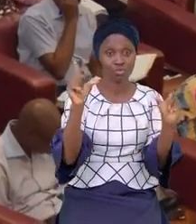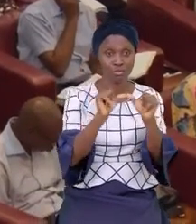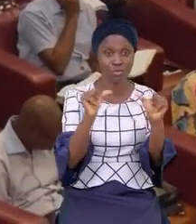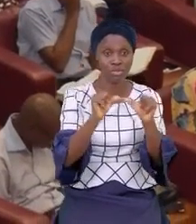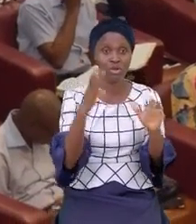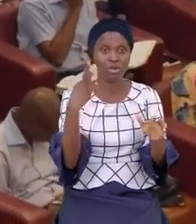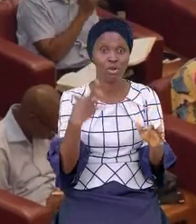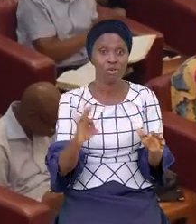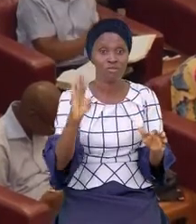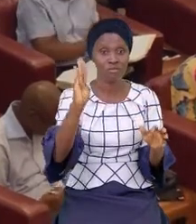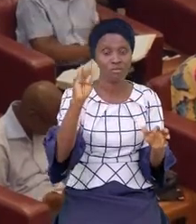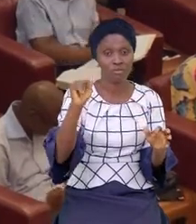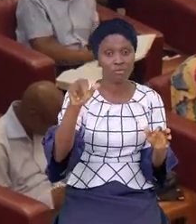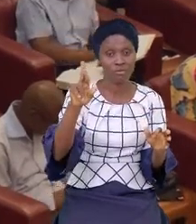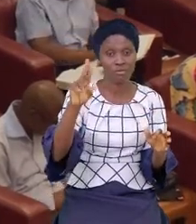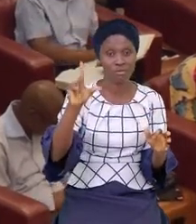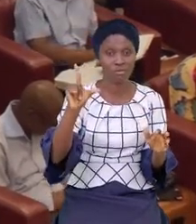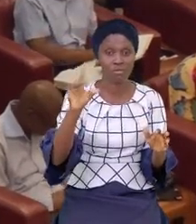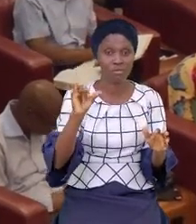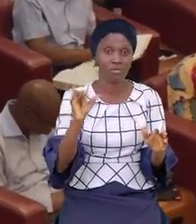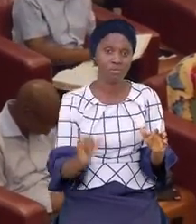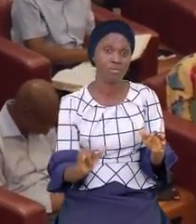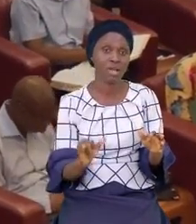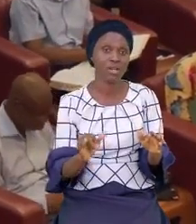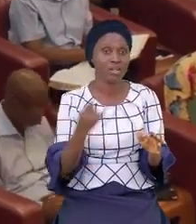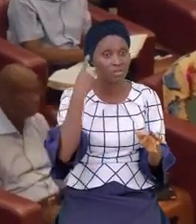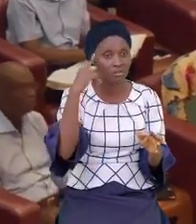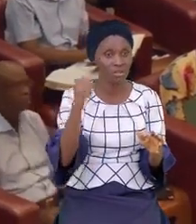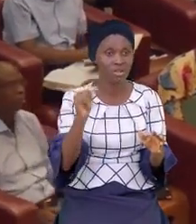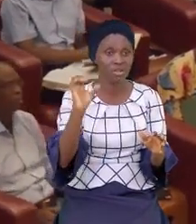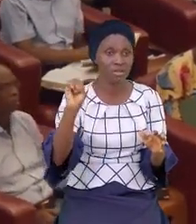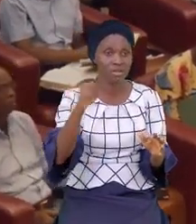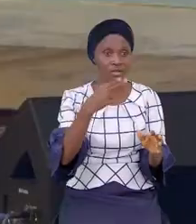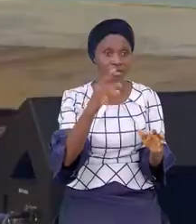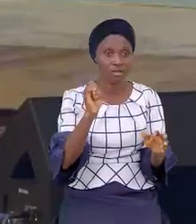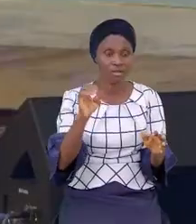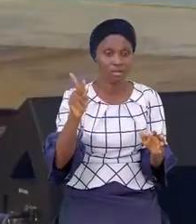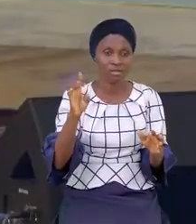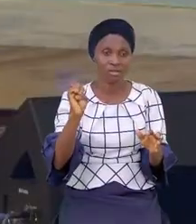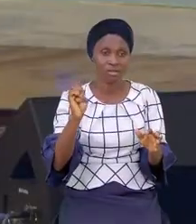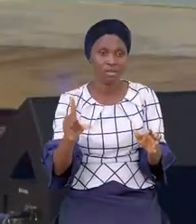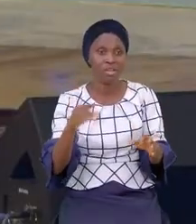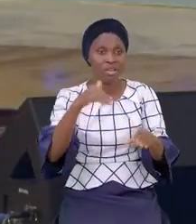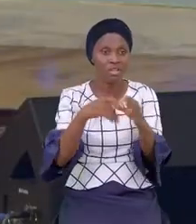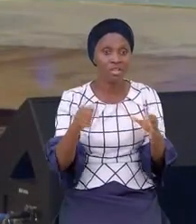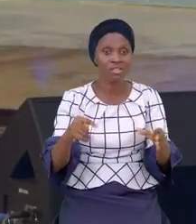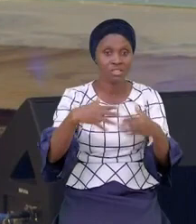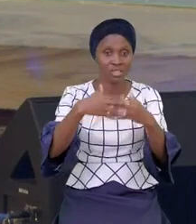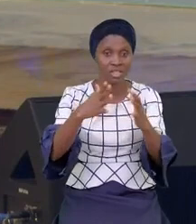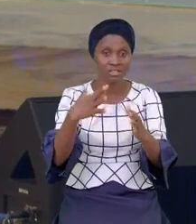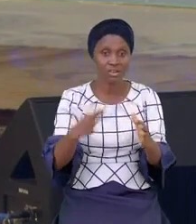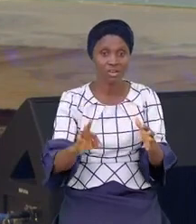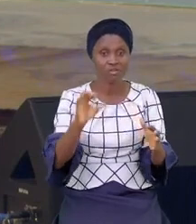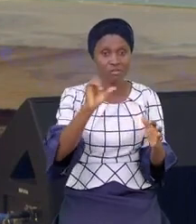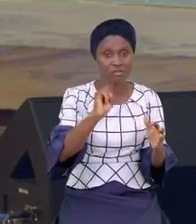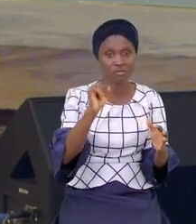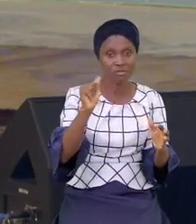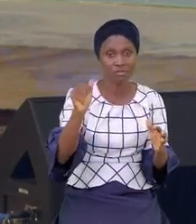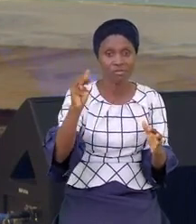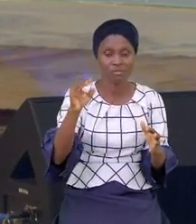for a shekel in the gate of Samaria. That's the word of the